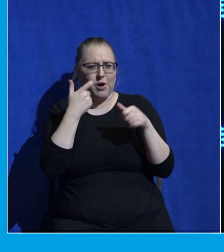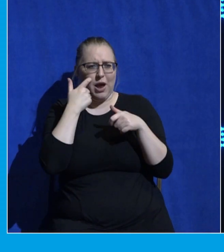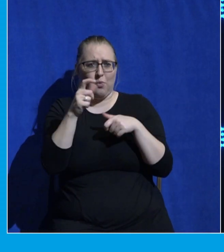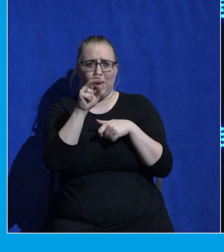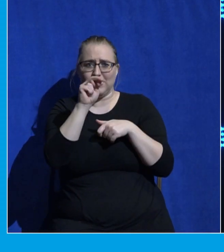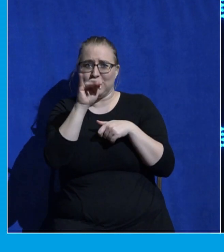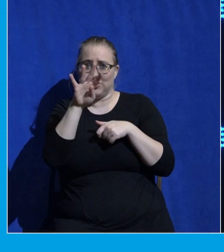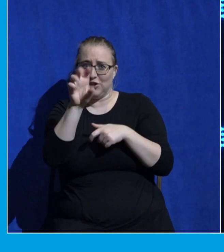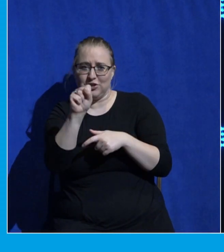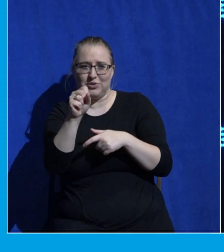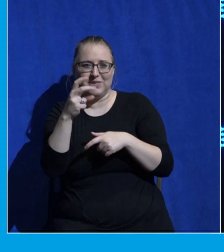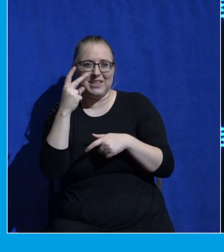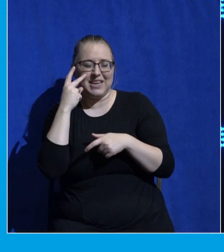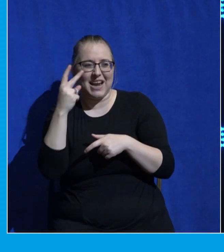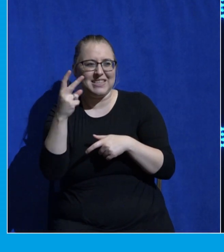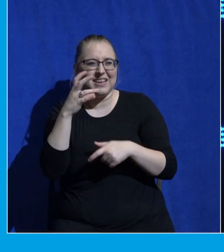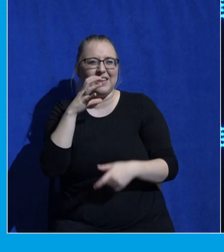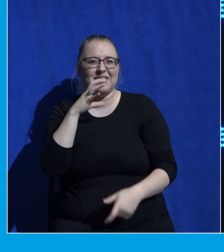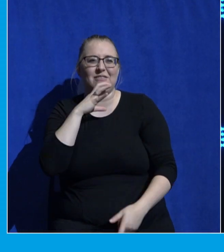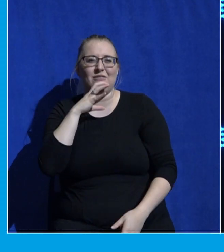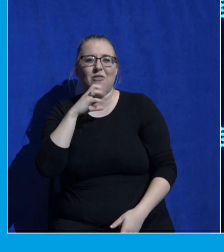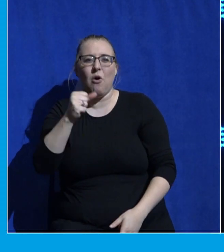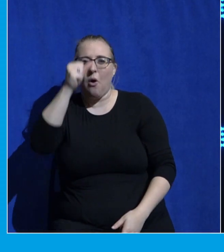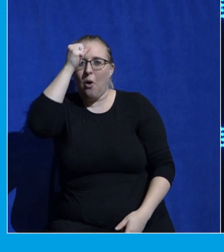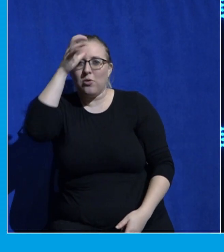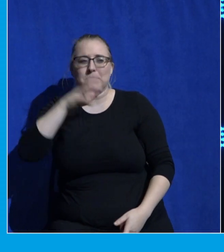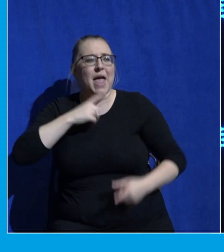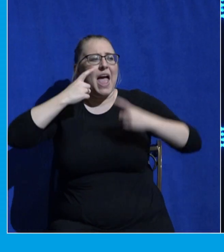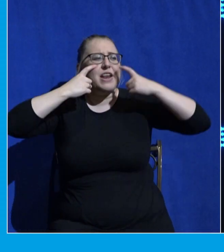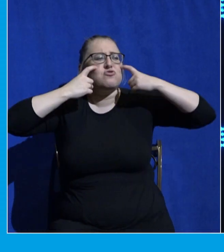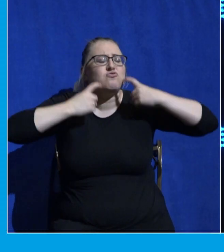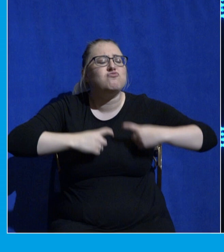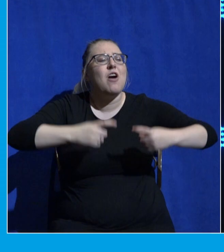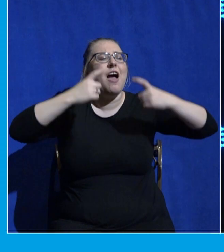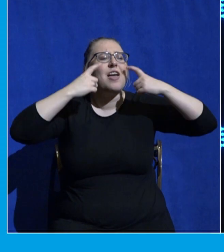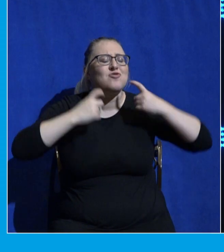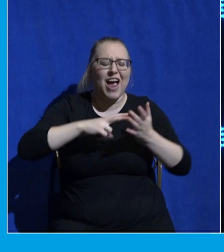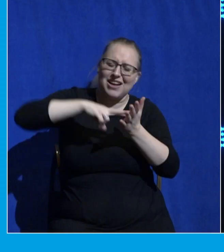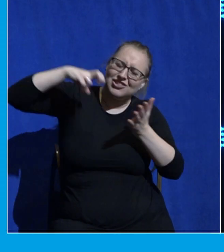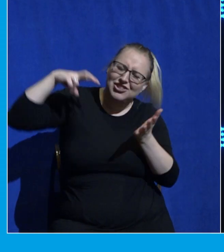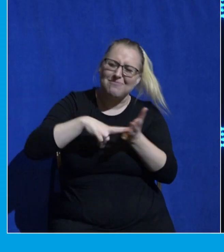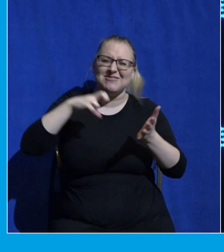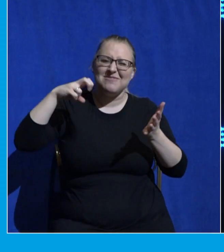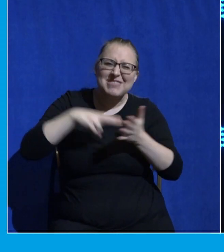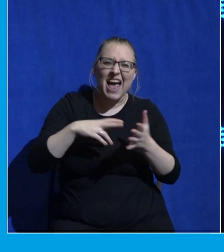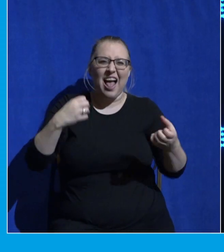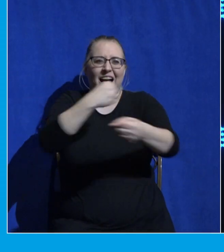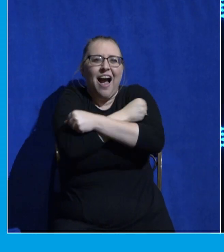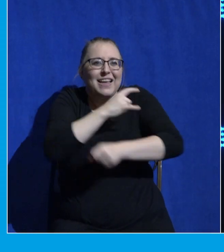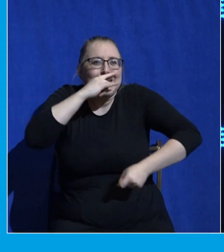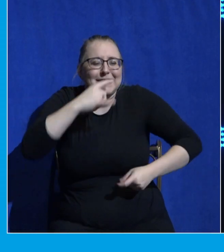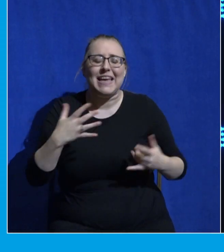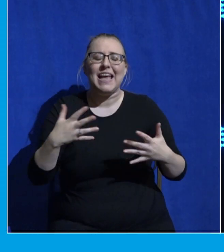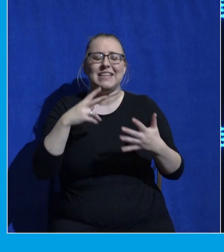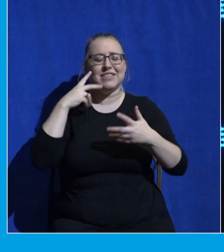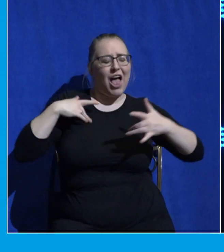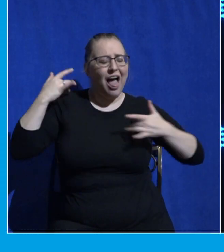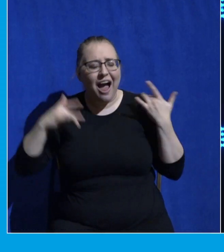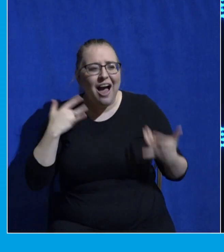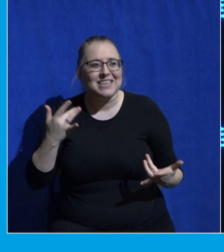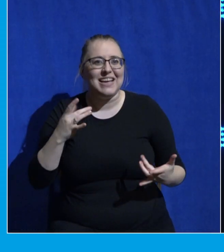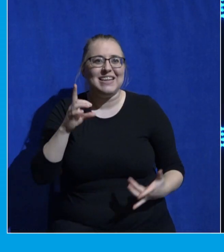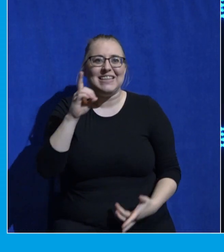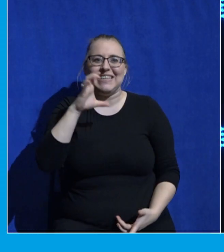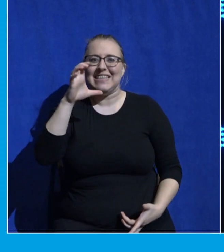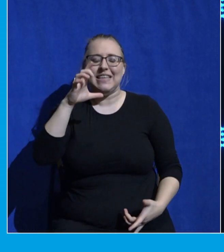a grown man. He had to be 50. He had tears streaming out his eyes while he was jumping up and down, hugging his kid. D.C. was off